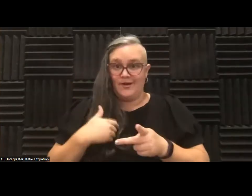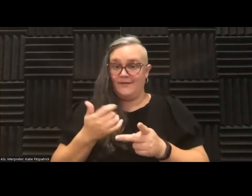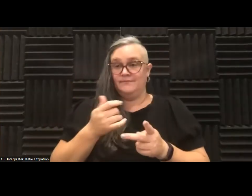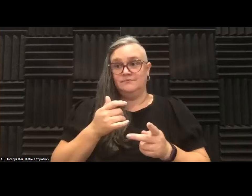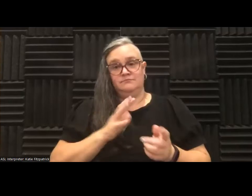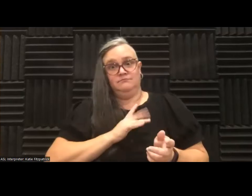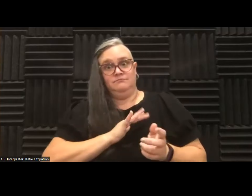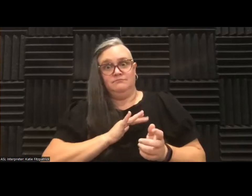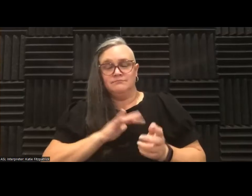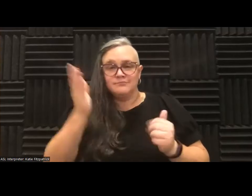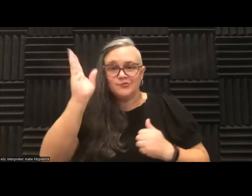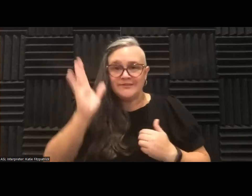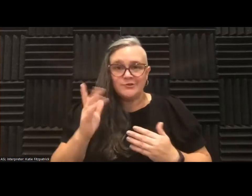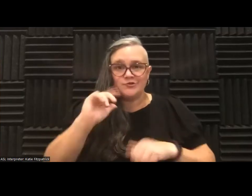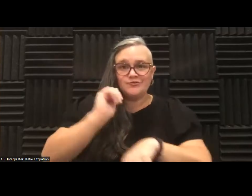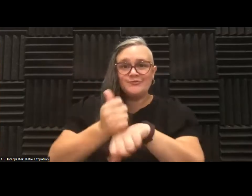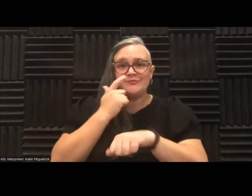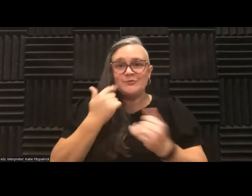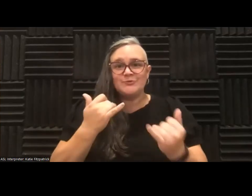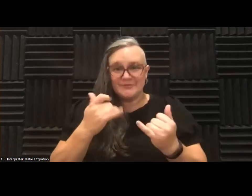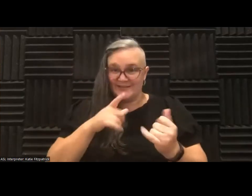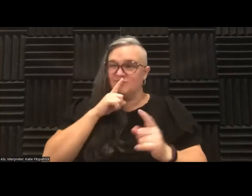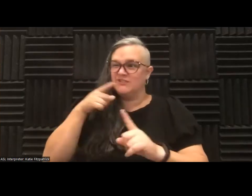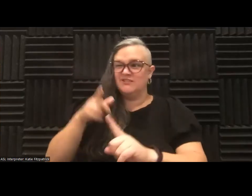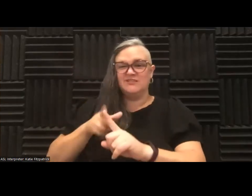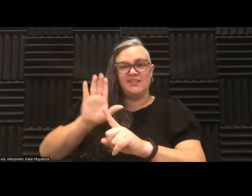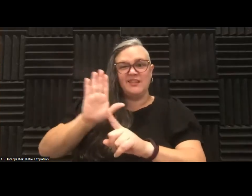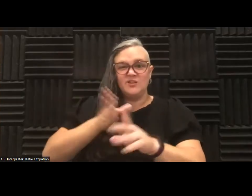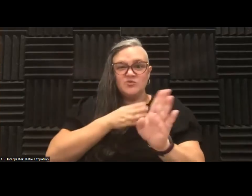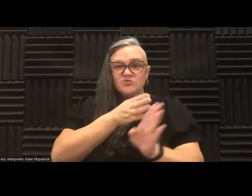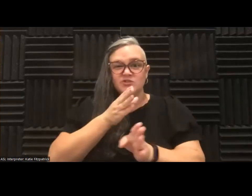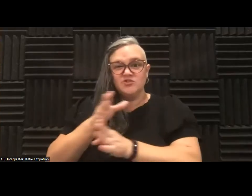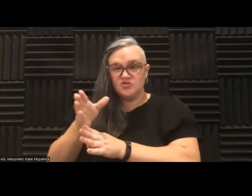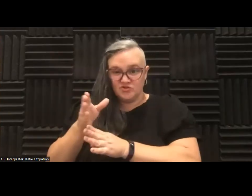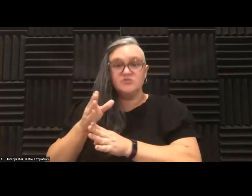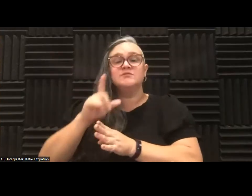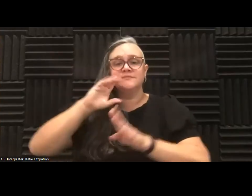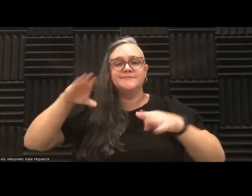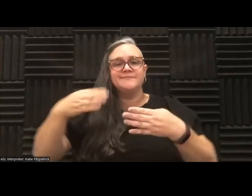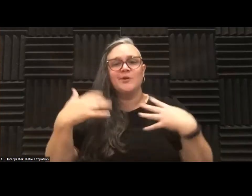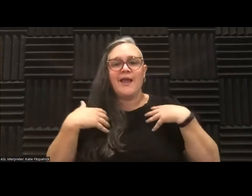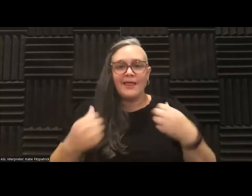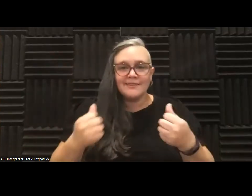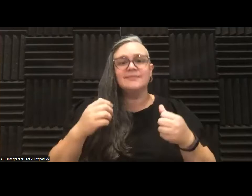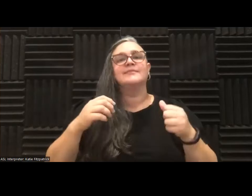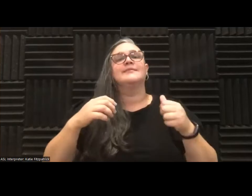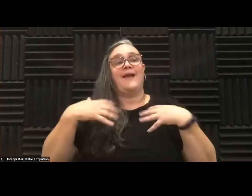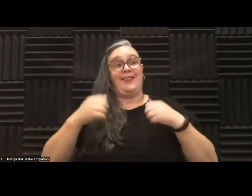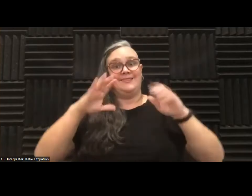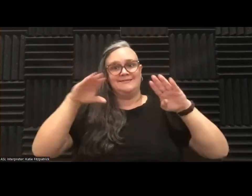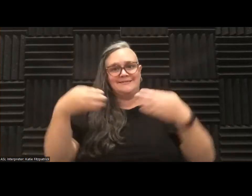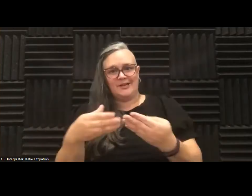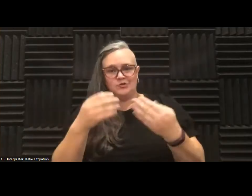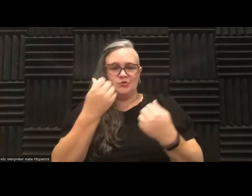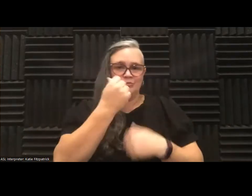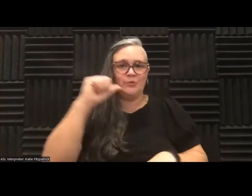up for you today who have dedicated their professional careers to public health and the health center movement. They will lead